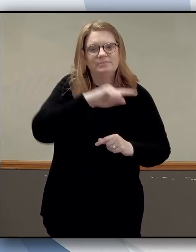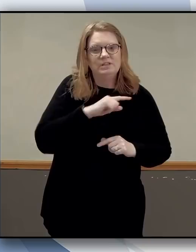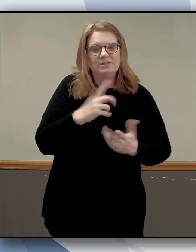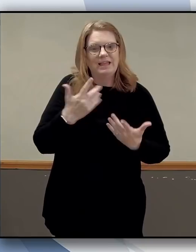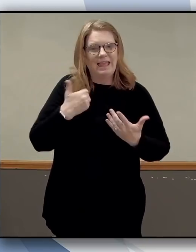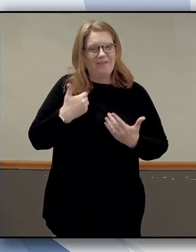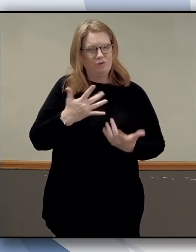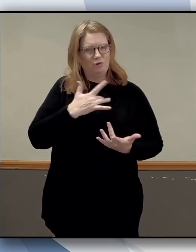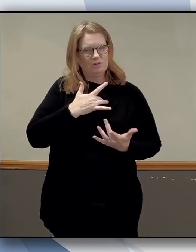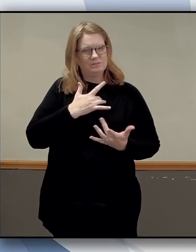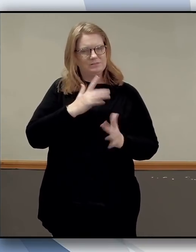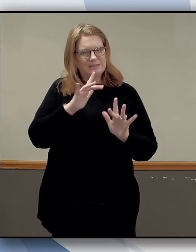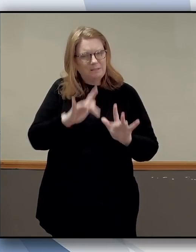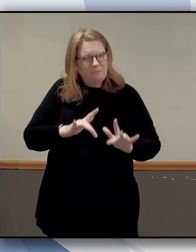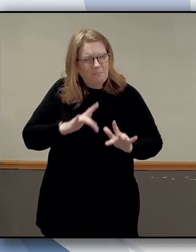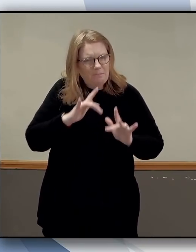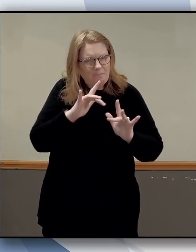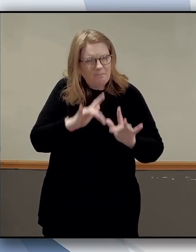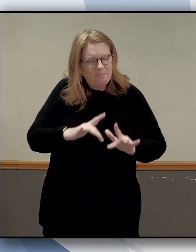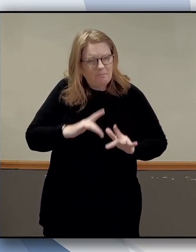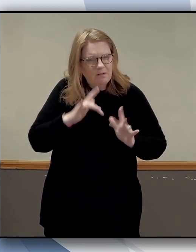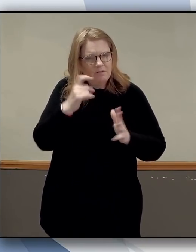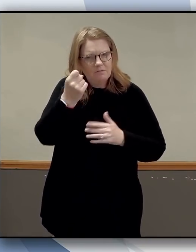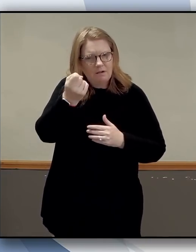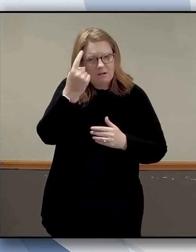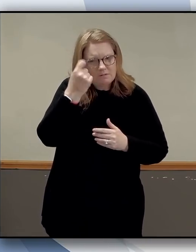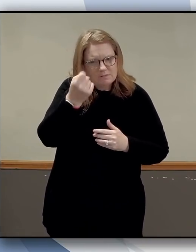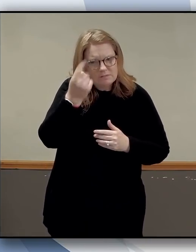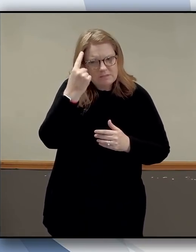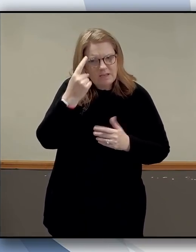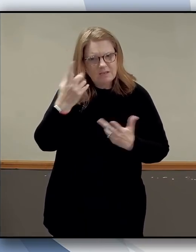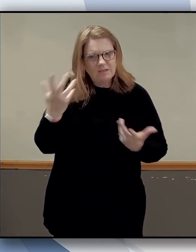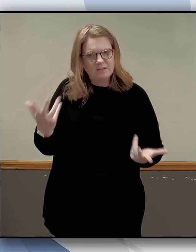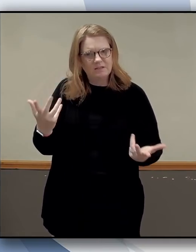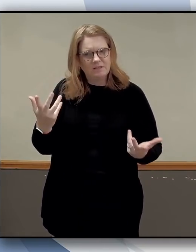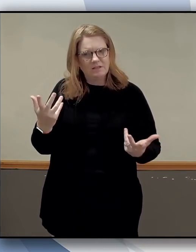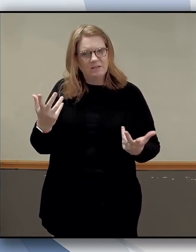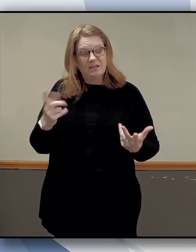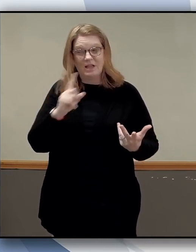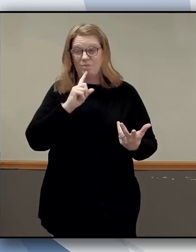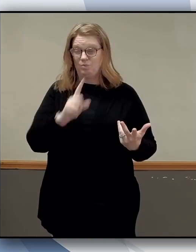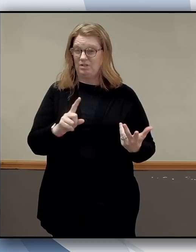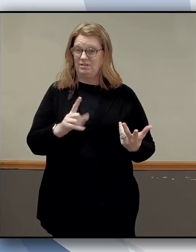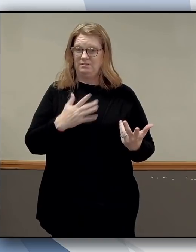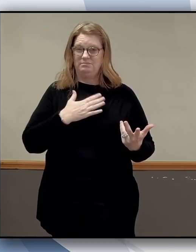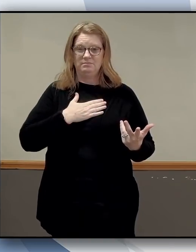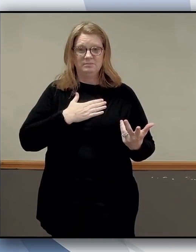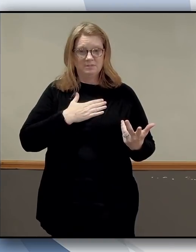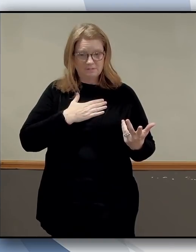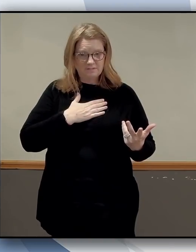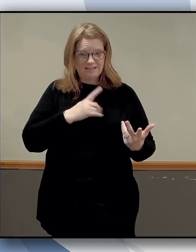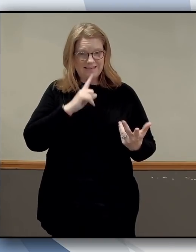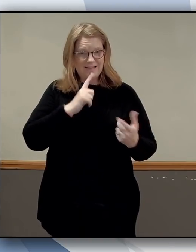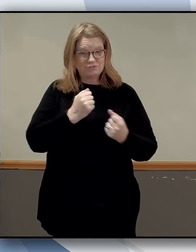compassion, empathy, understanding, and dare I say, actually